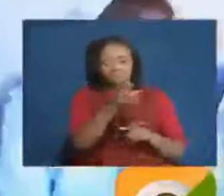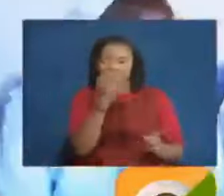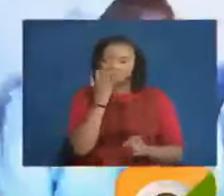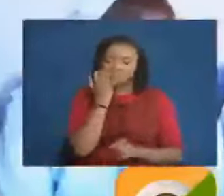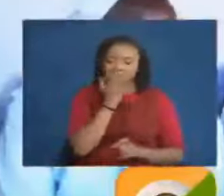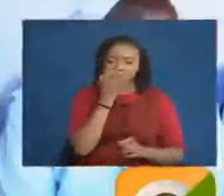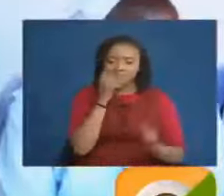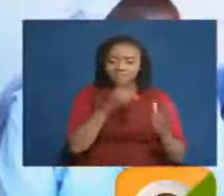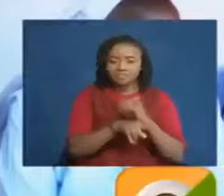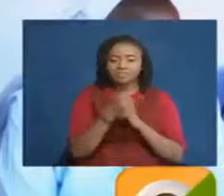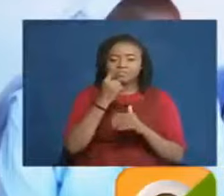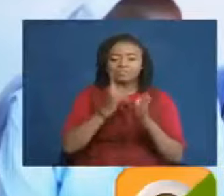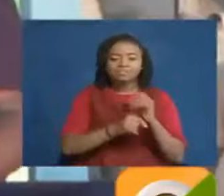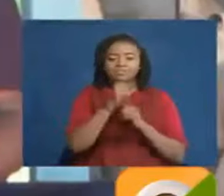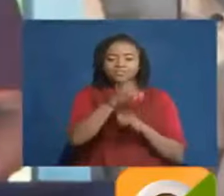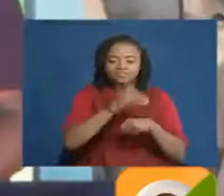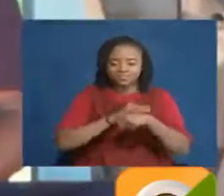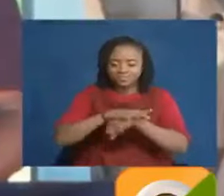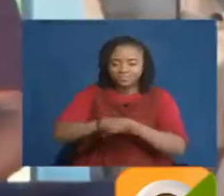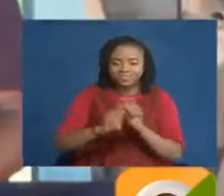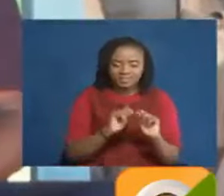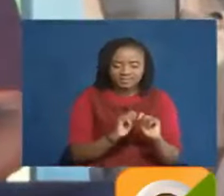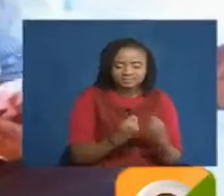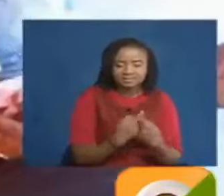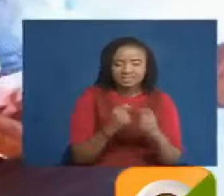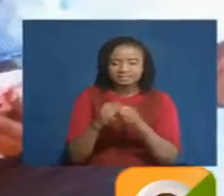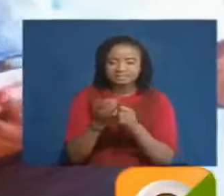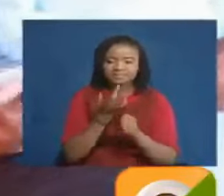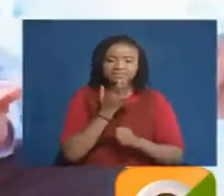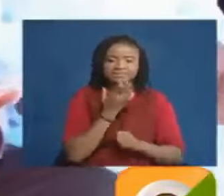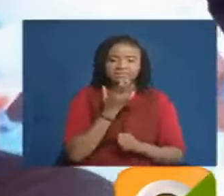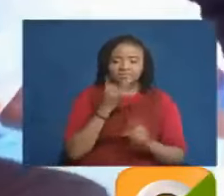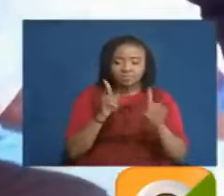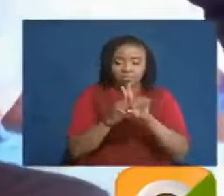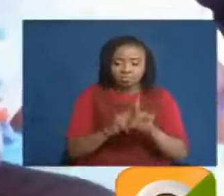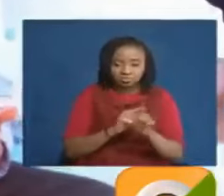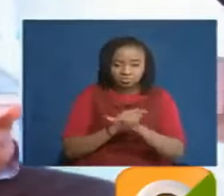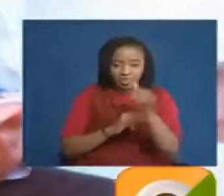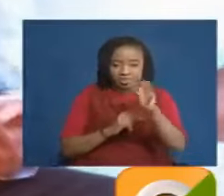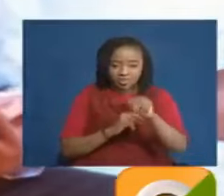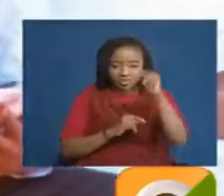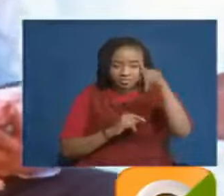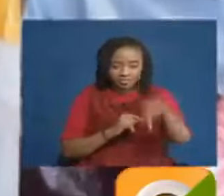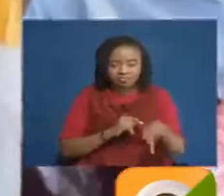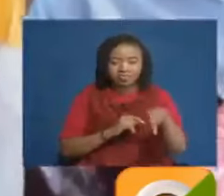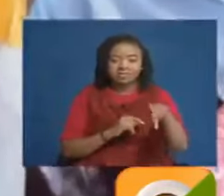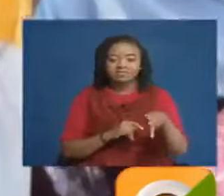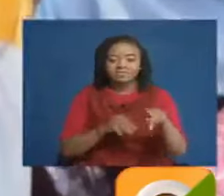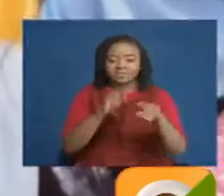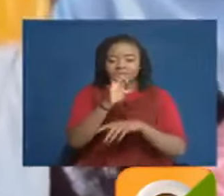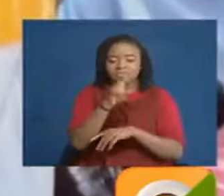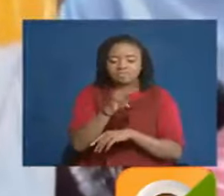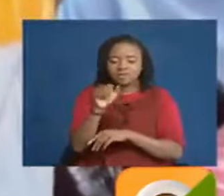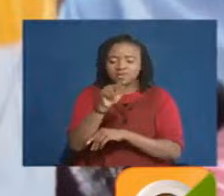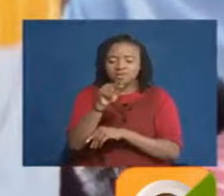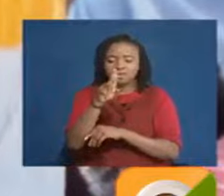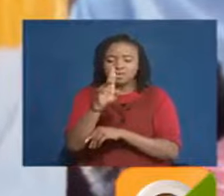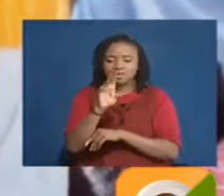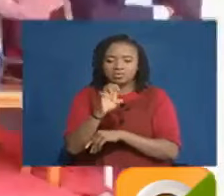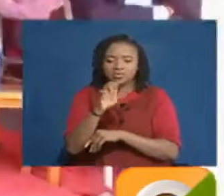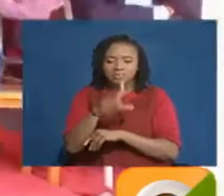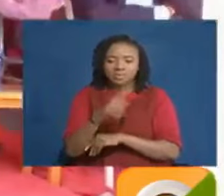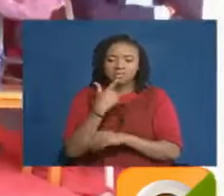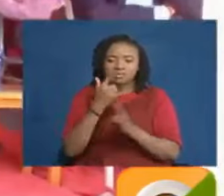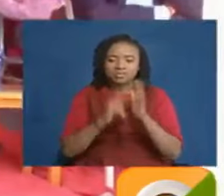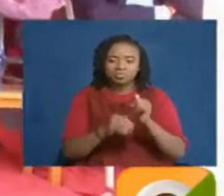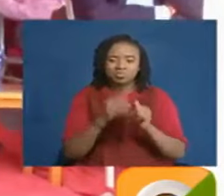accusing him of advancing tribal politics, with Navajo MP Emmanuel Wangwe touting the proposal to scrap the appointment